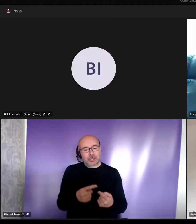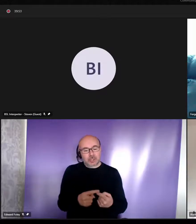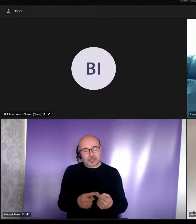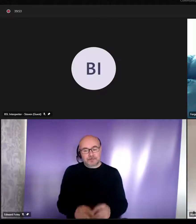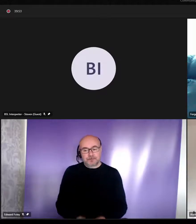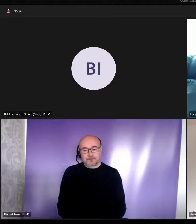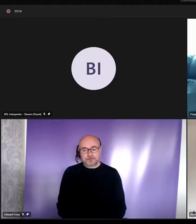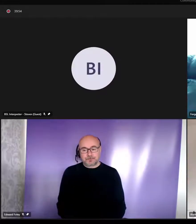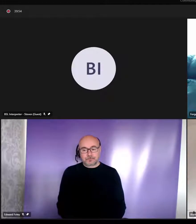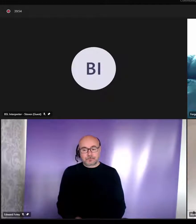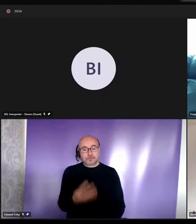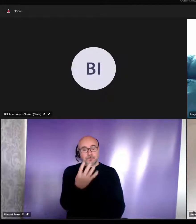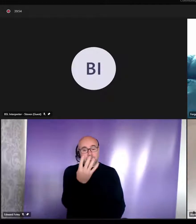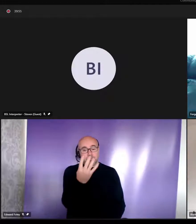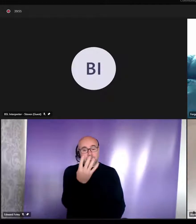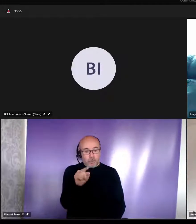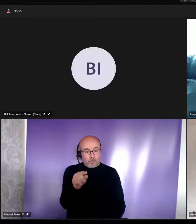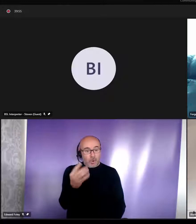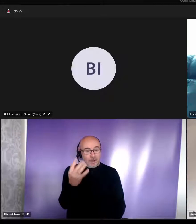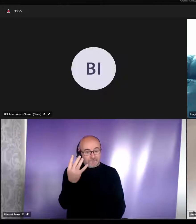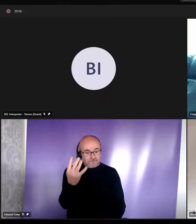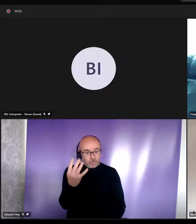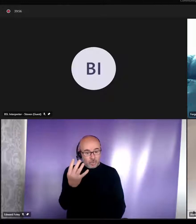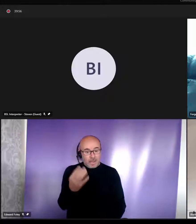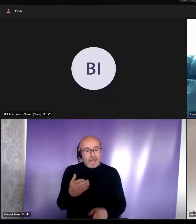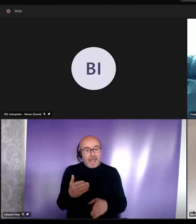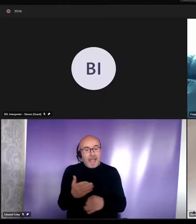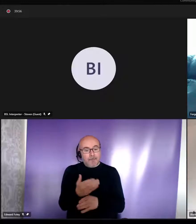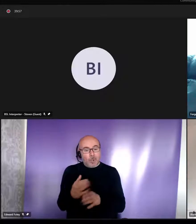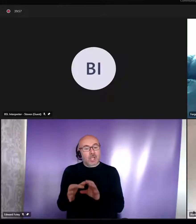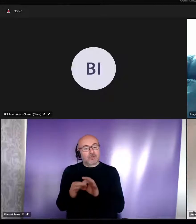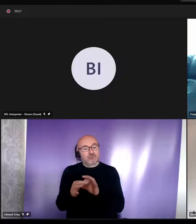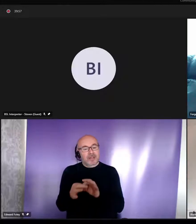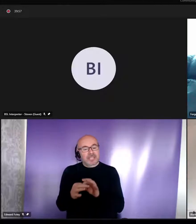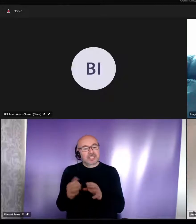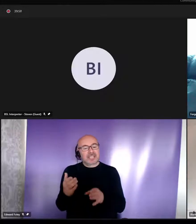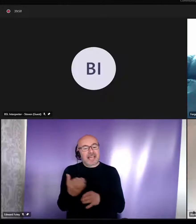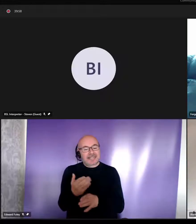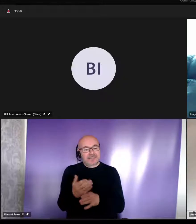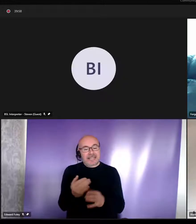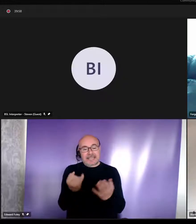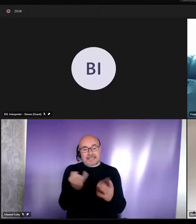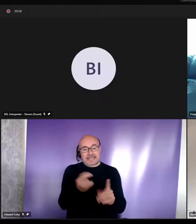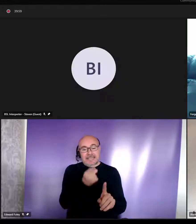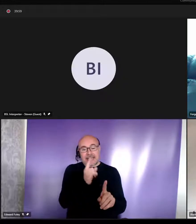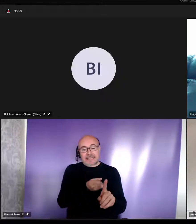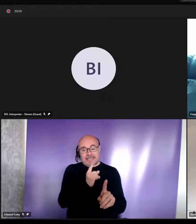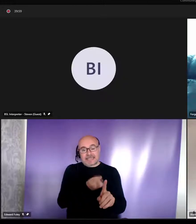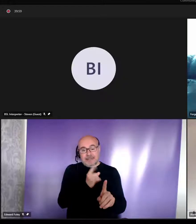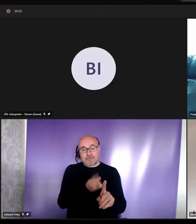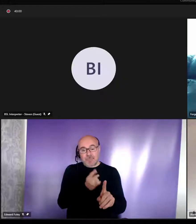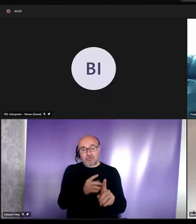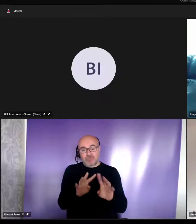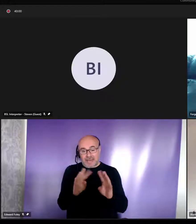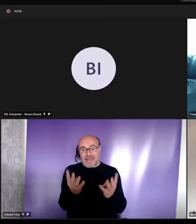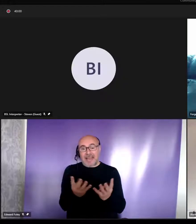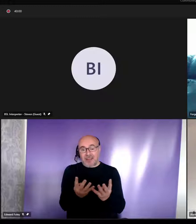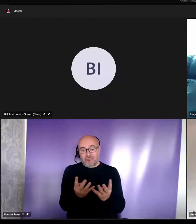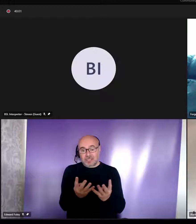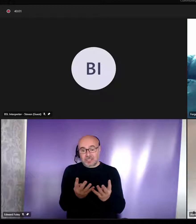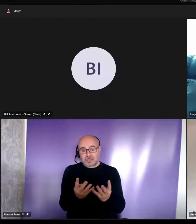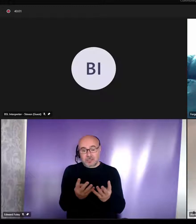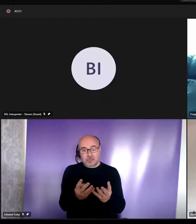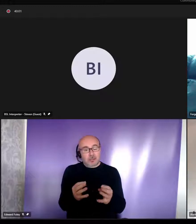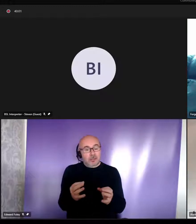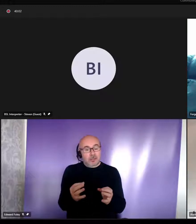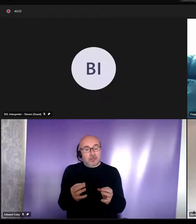at 4.4, which shows the employee relations activity, there were 6 disciplinary hearings noted as taking place during this period, with no other activity